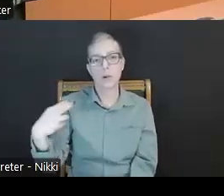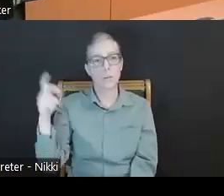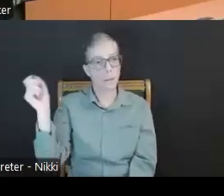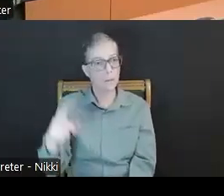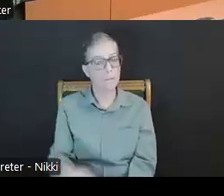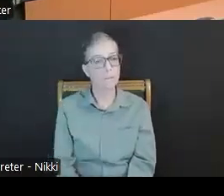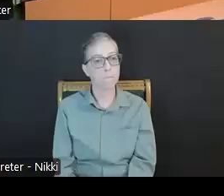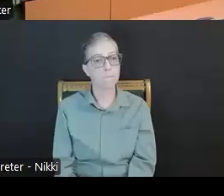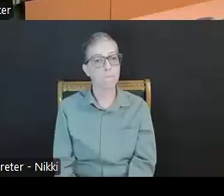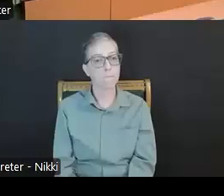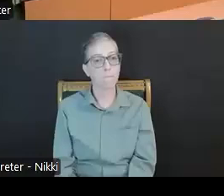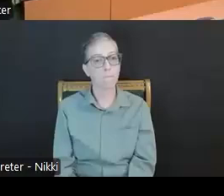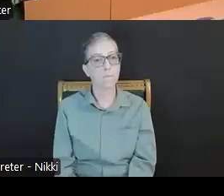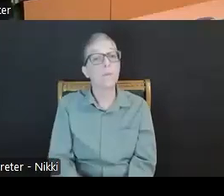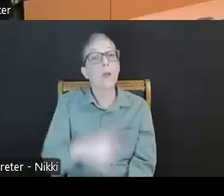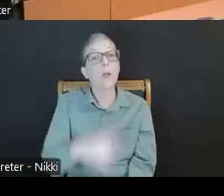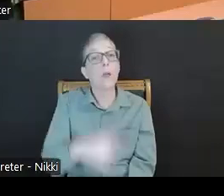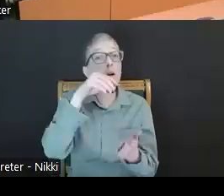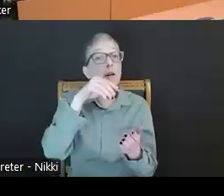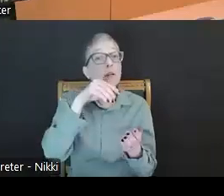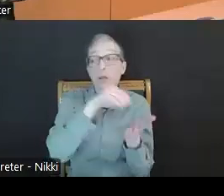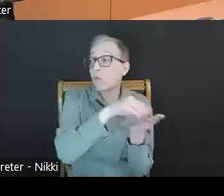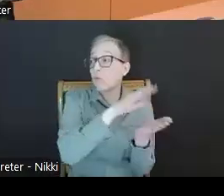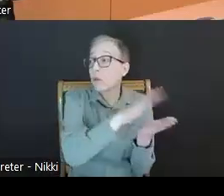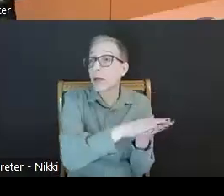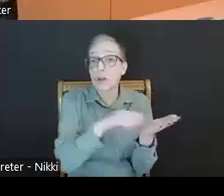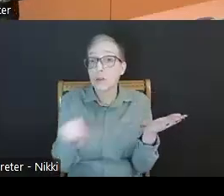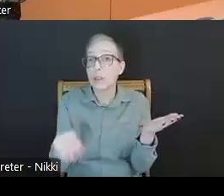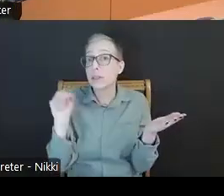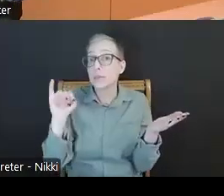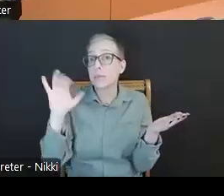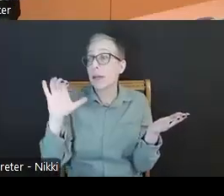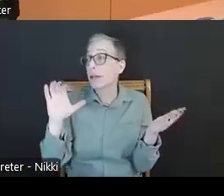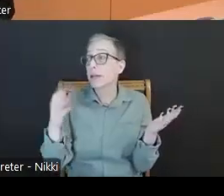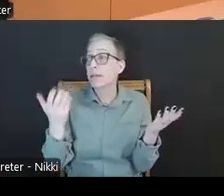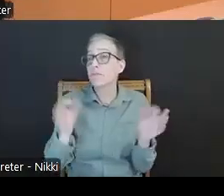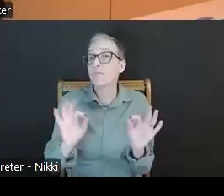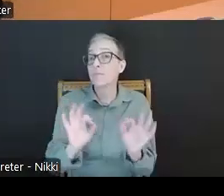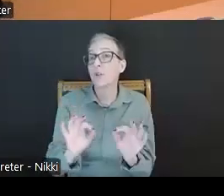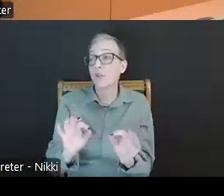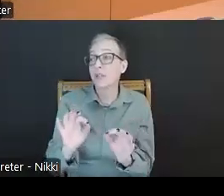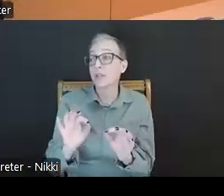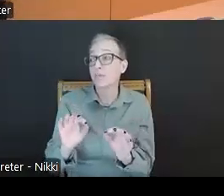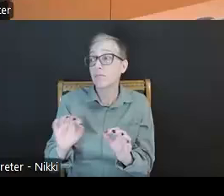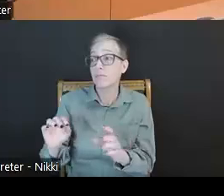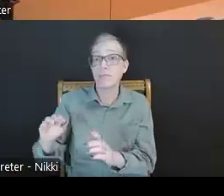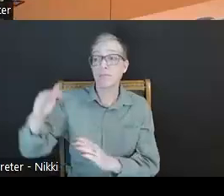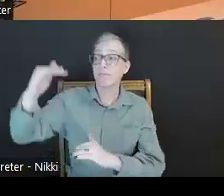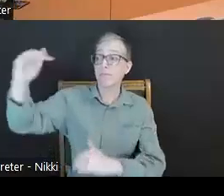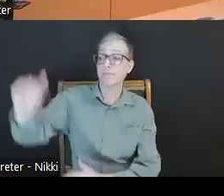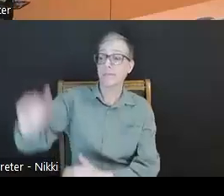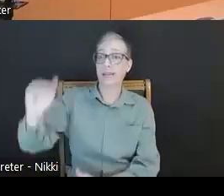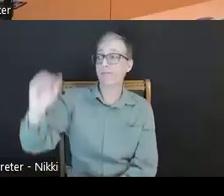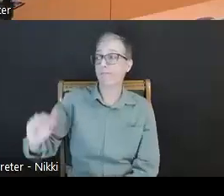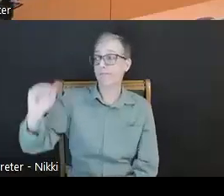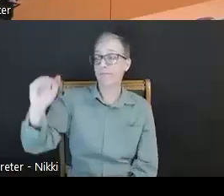Just for the record, this microphone is perfectly sized. I would also like to say I am not surprised by what we experienced, but